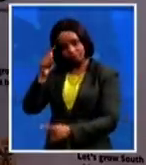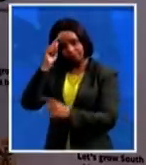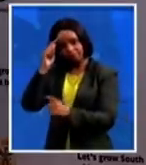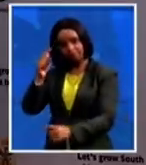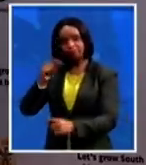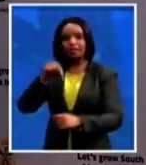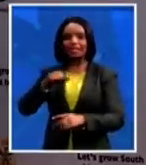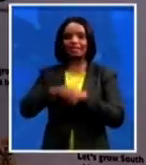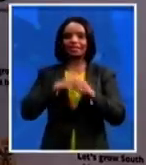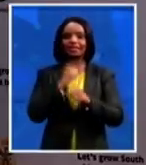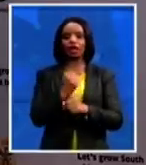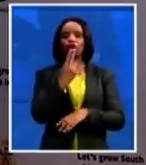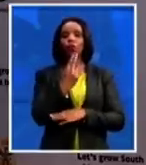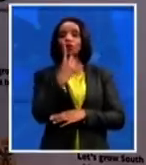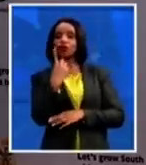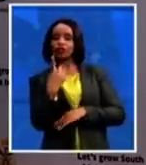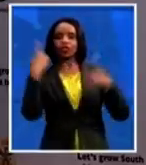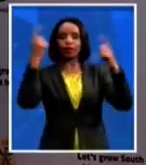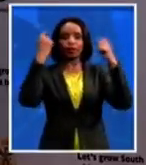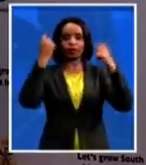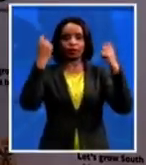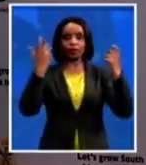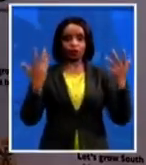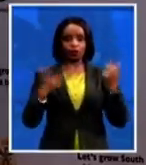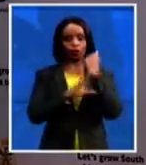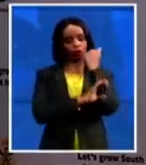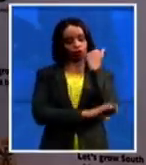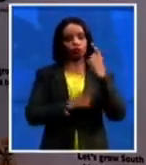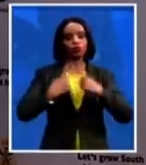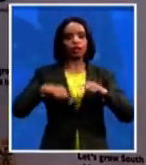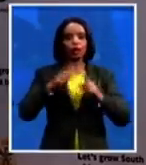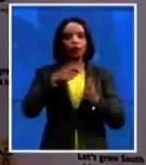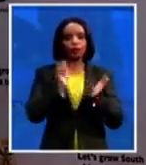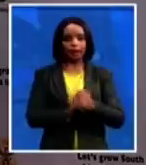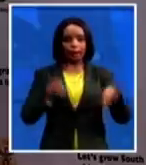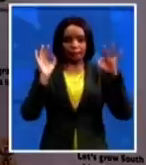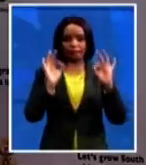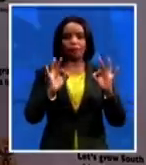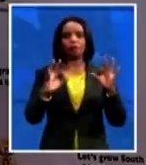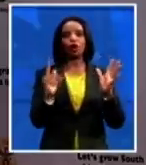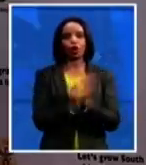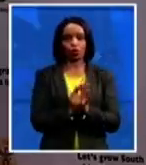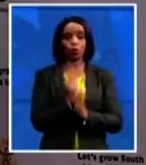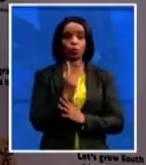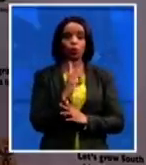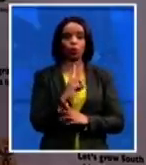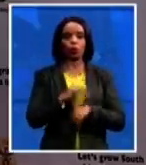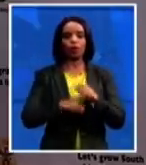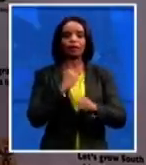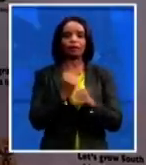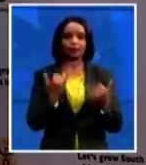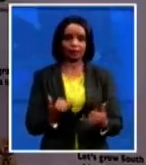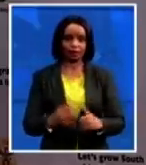our Constitution being signed into law. On the Blitzborg for